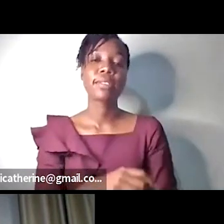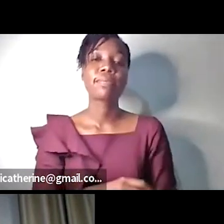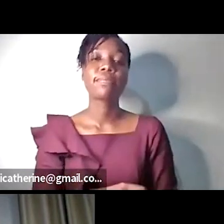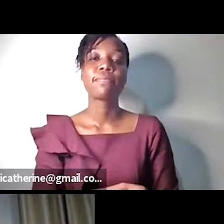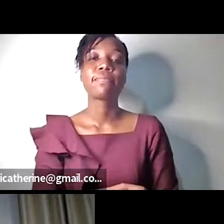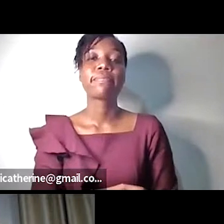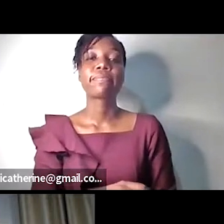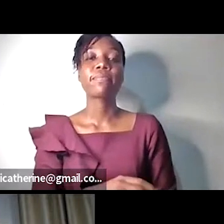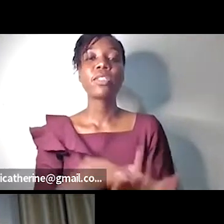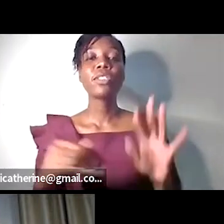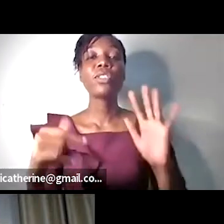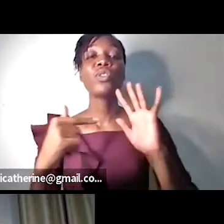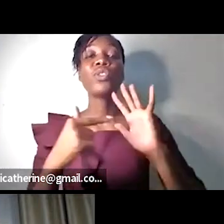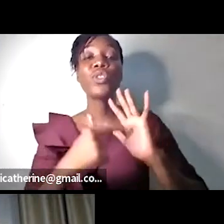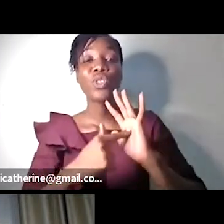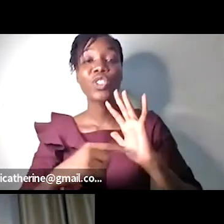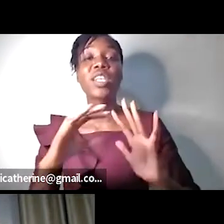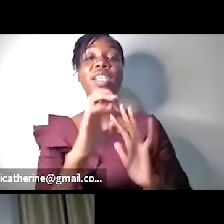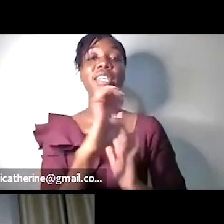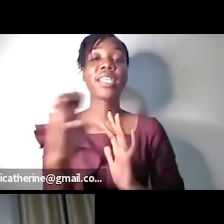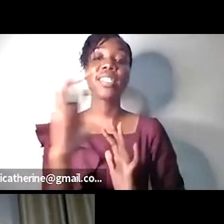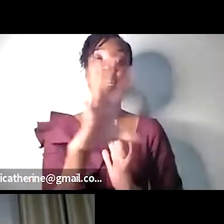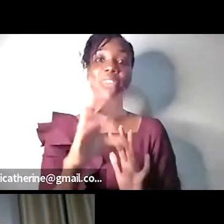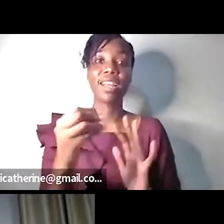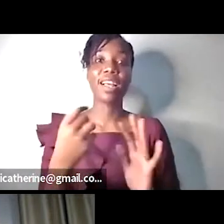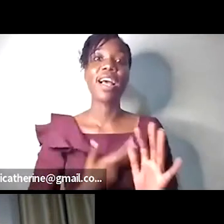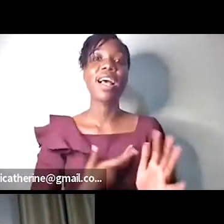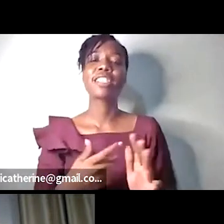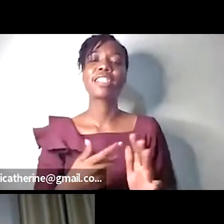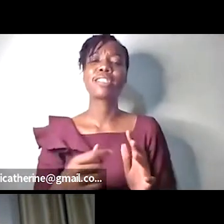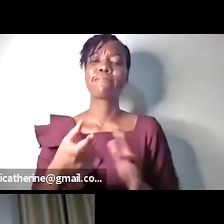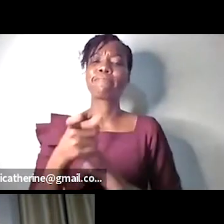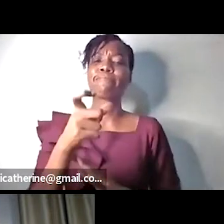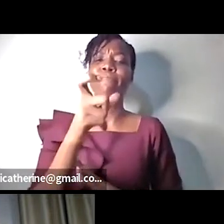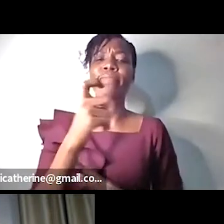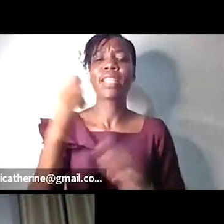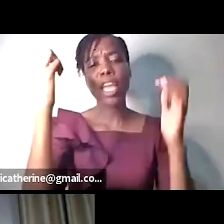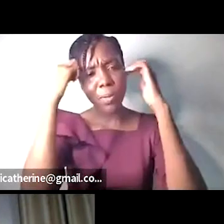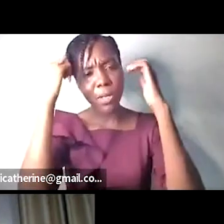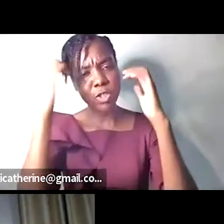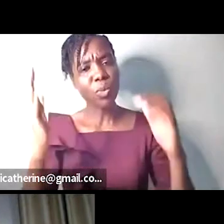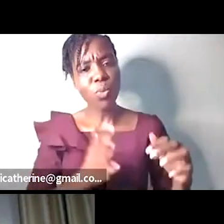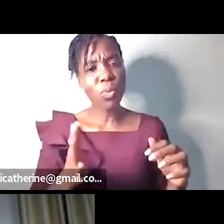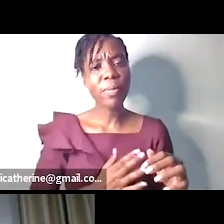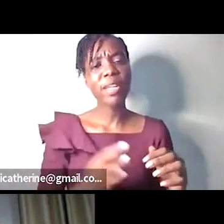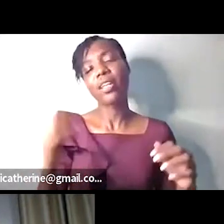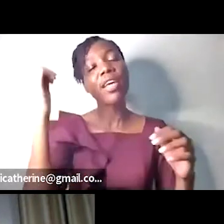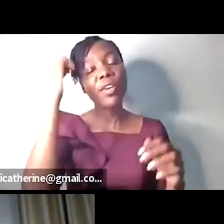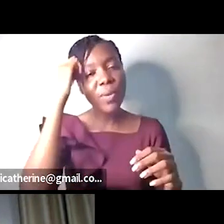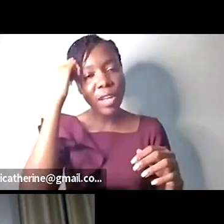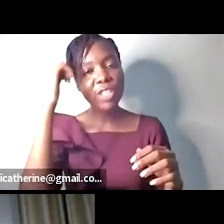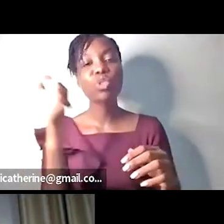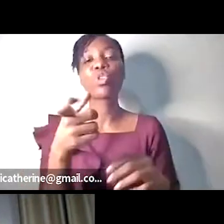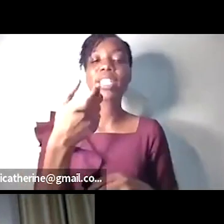It shows that in East Africa, we are increasing in education. Women in education, they are increasingly